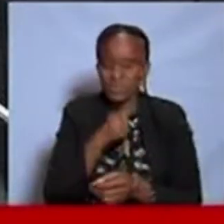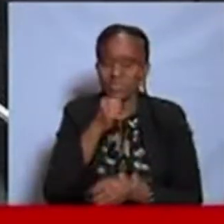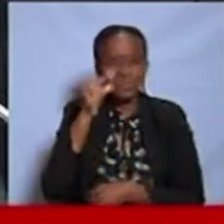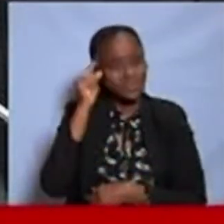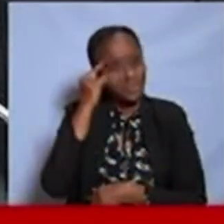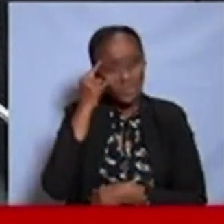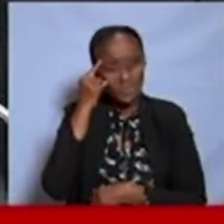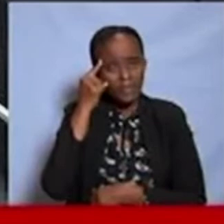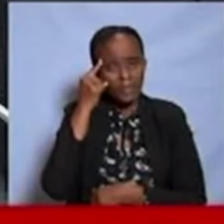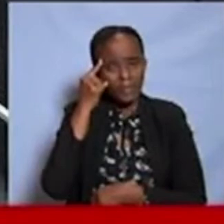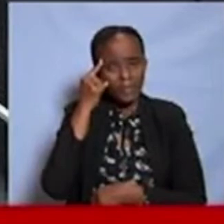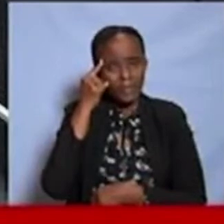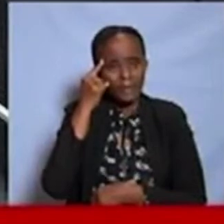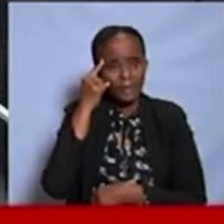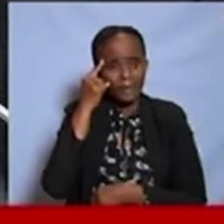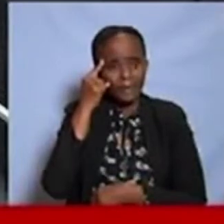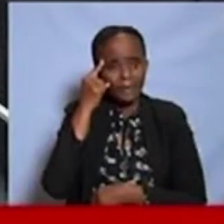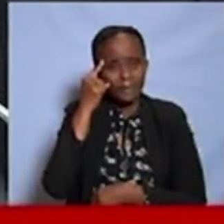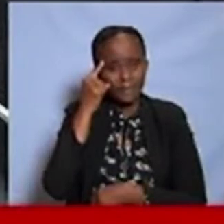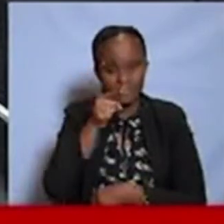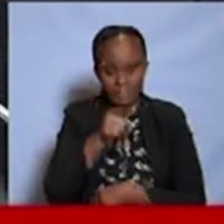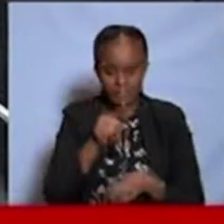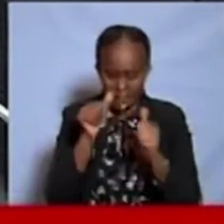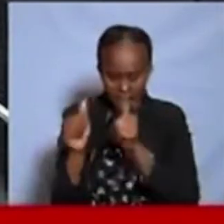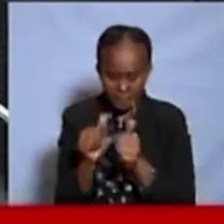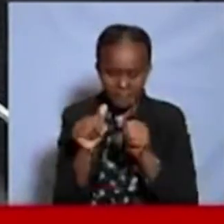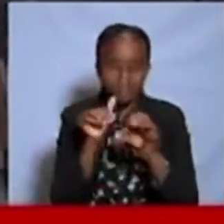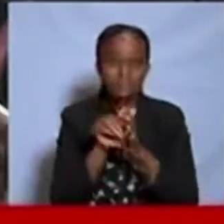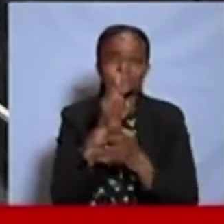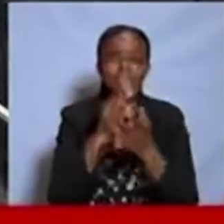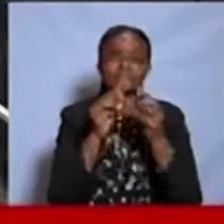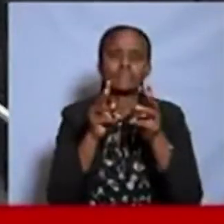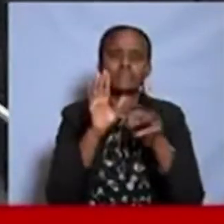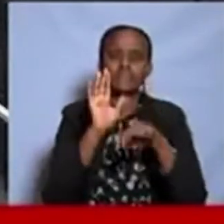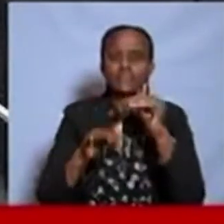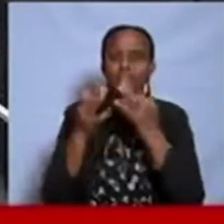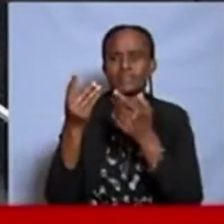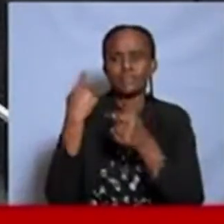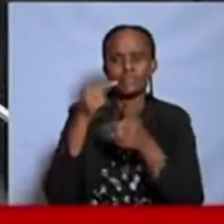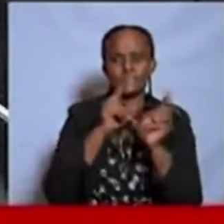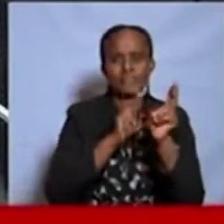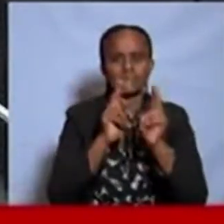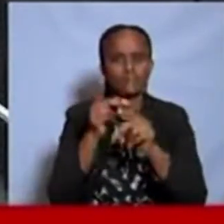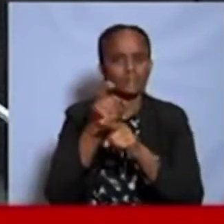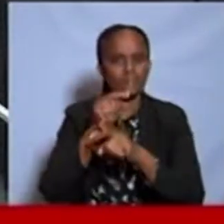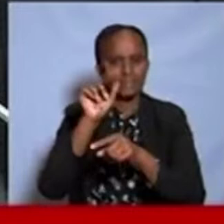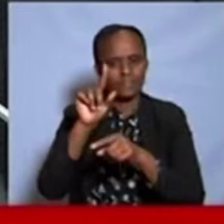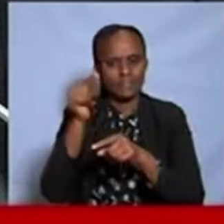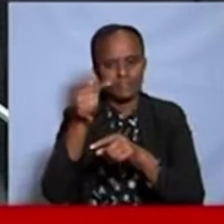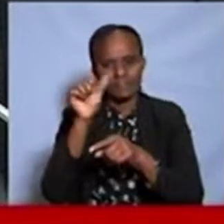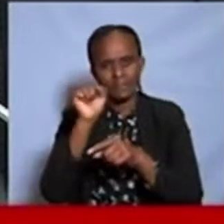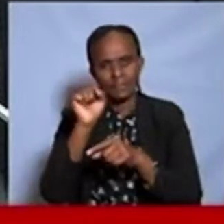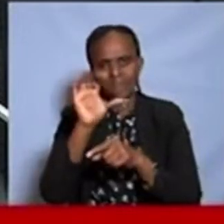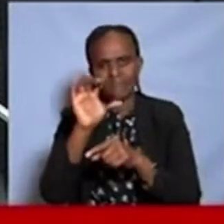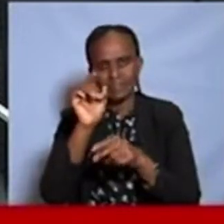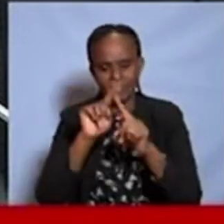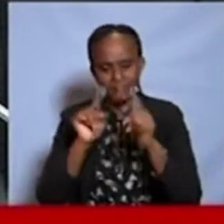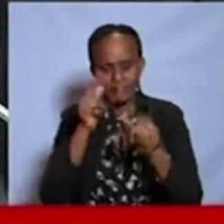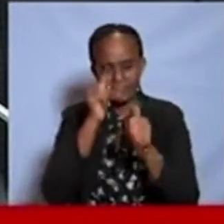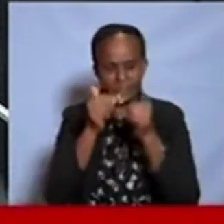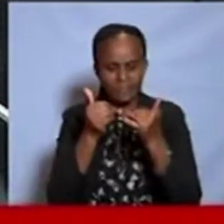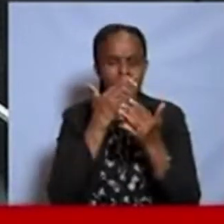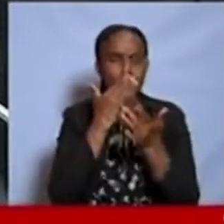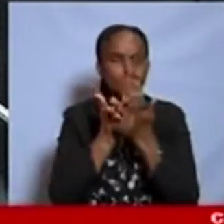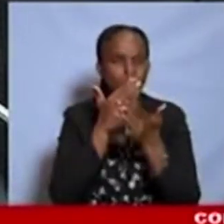of to act in a certain way other than waiting from the response from the Local Government Service Commission. But because of the